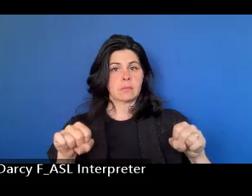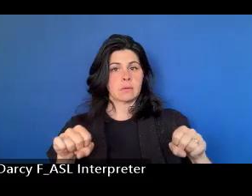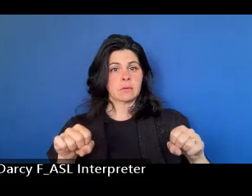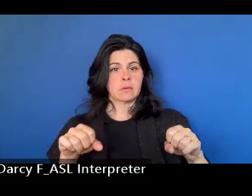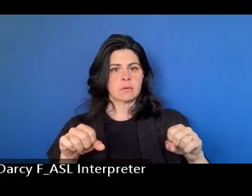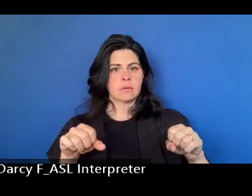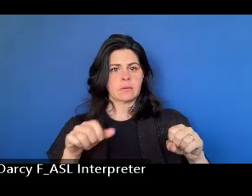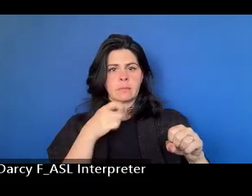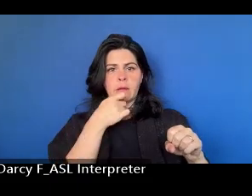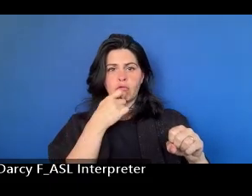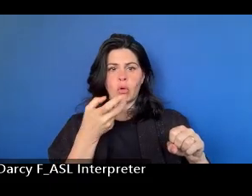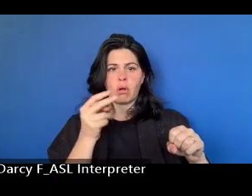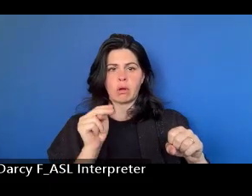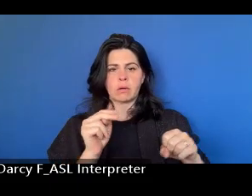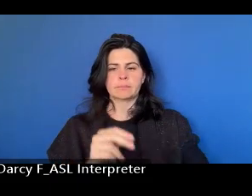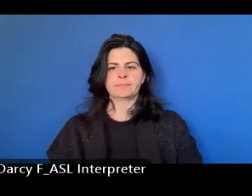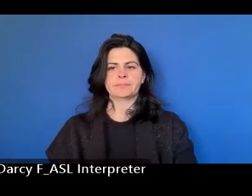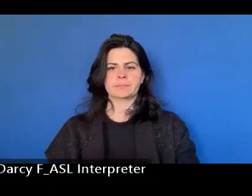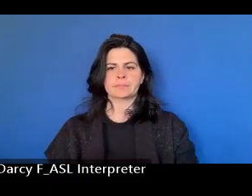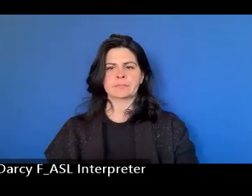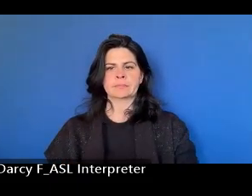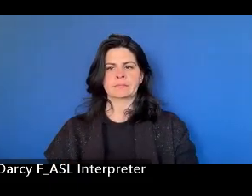turn your microphone on?